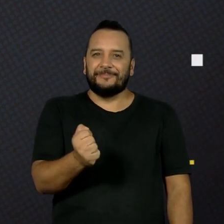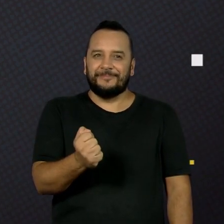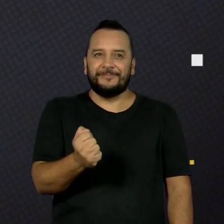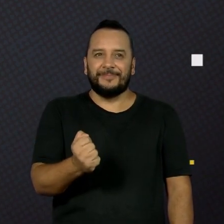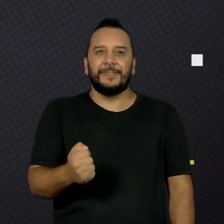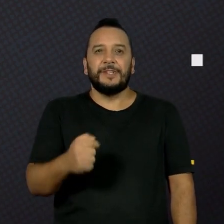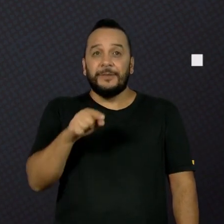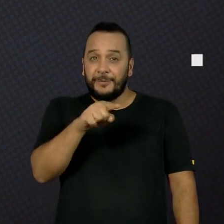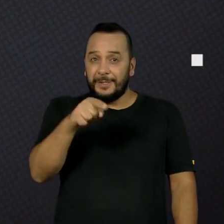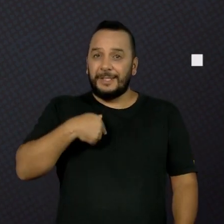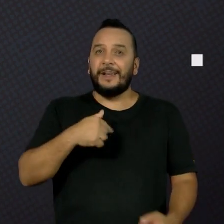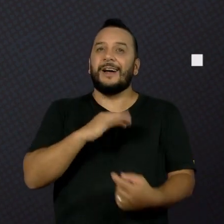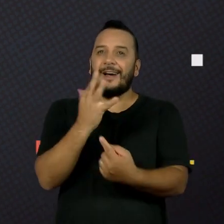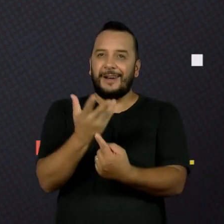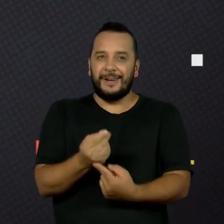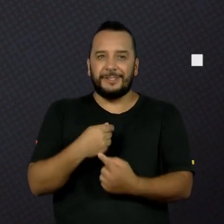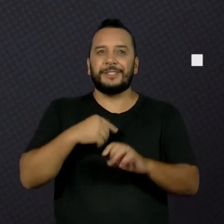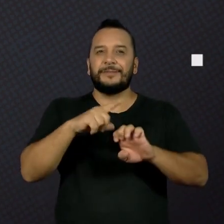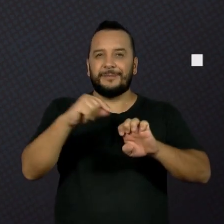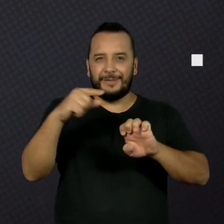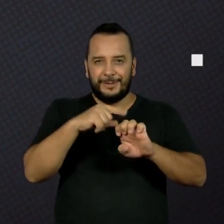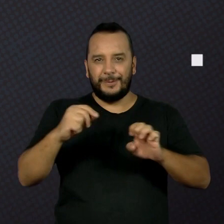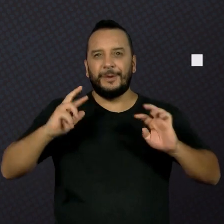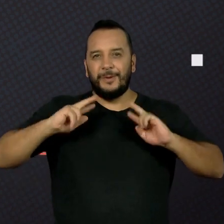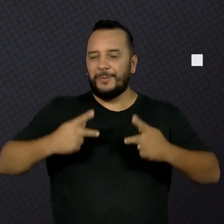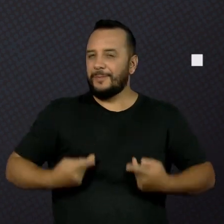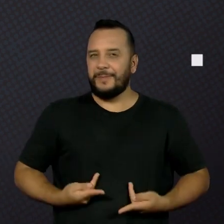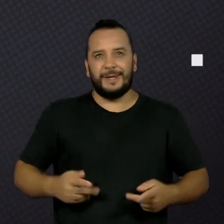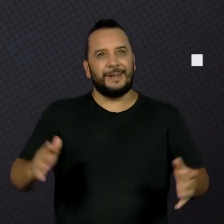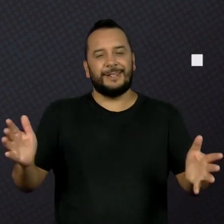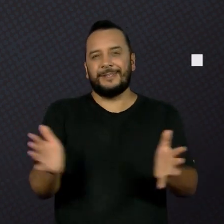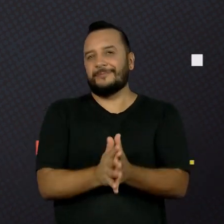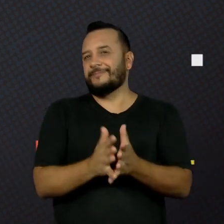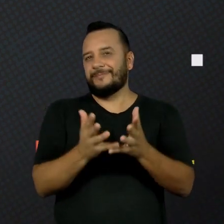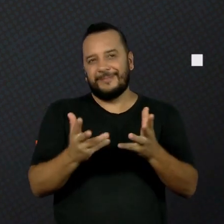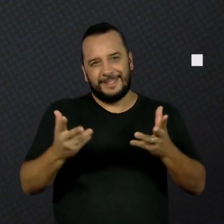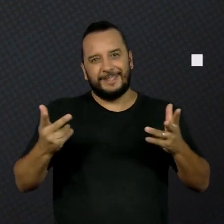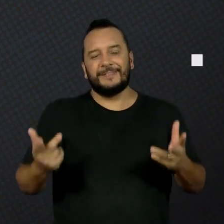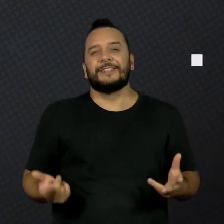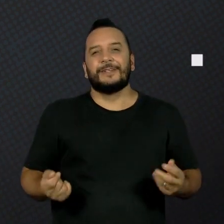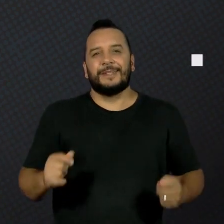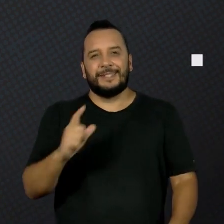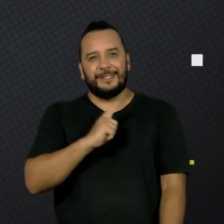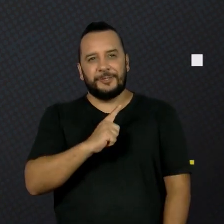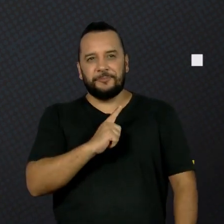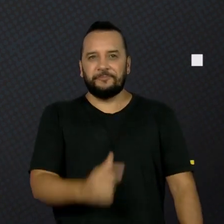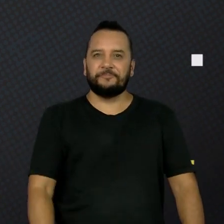an extraordinary entrepreneur, and an extraordinary human being.